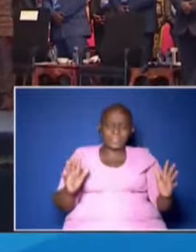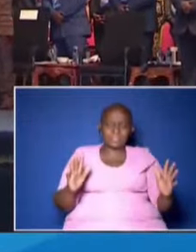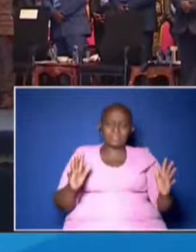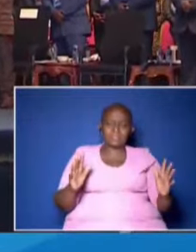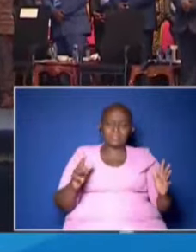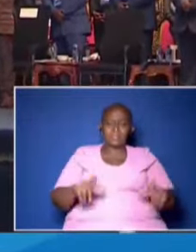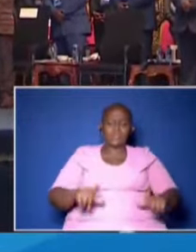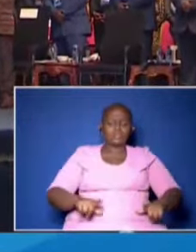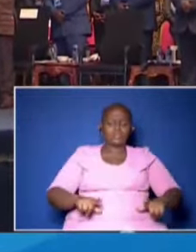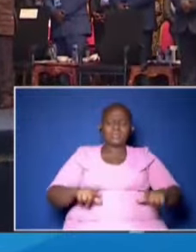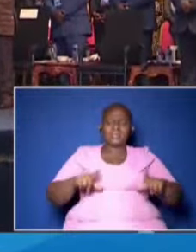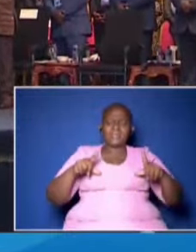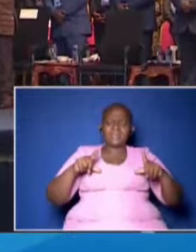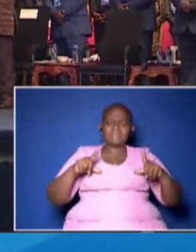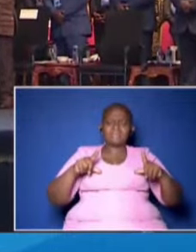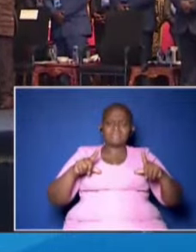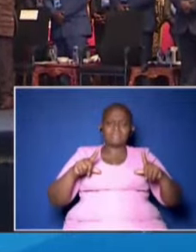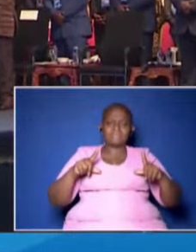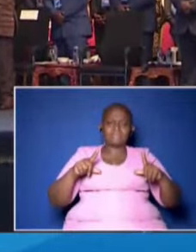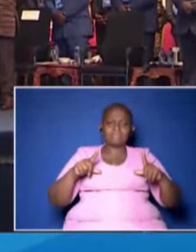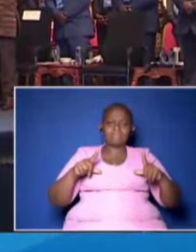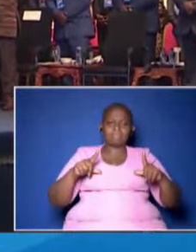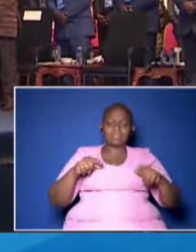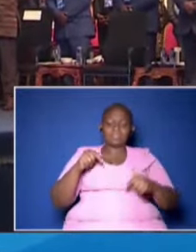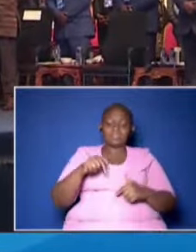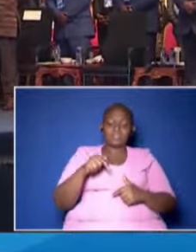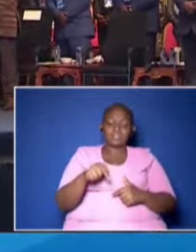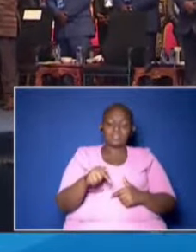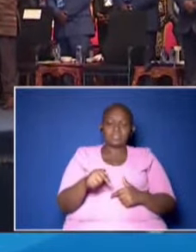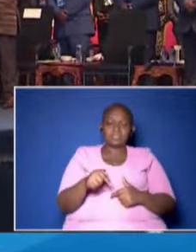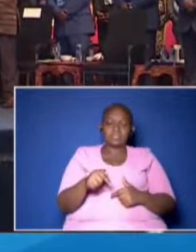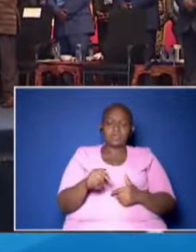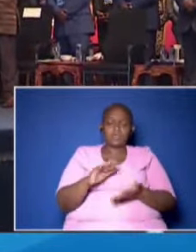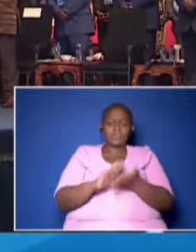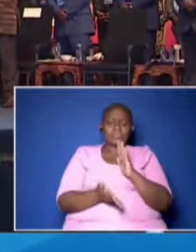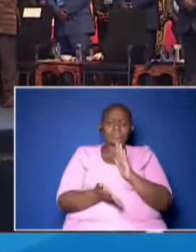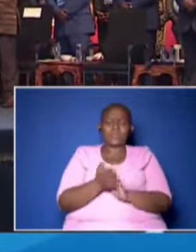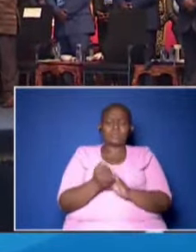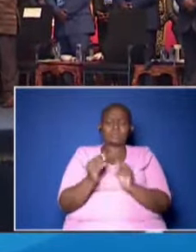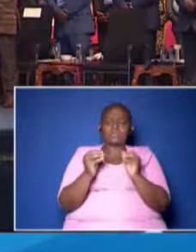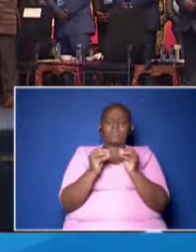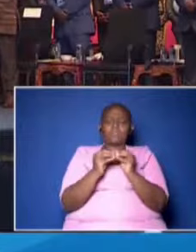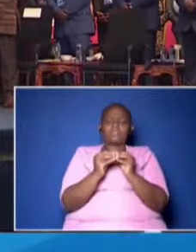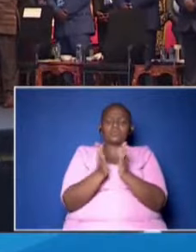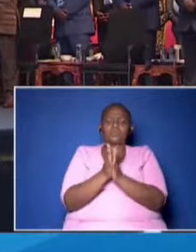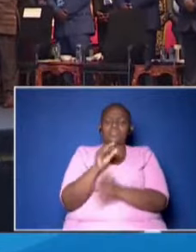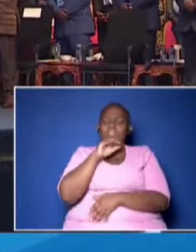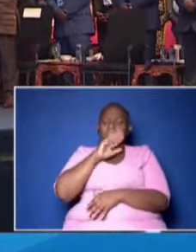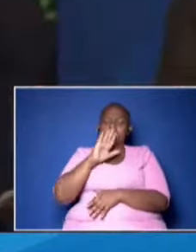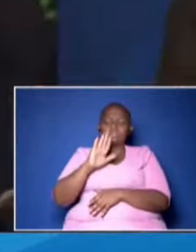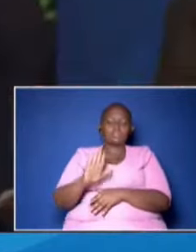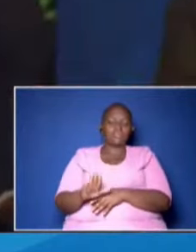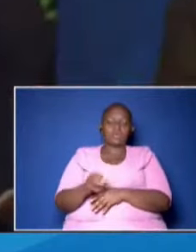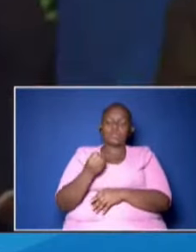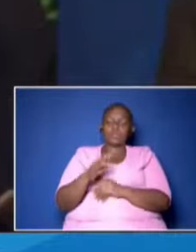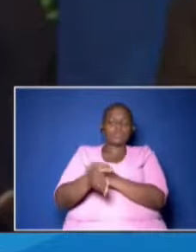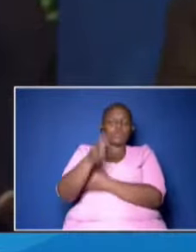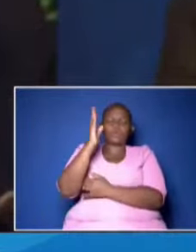this life and not meet the Son of